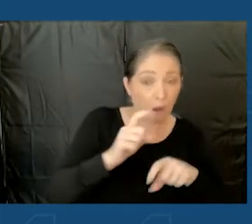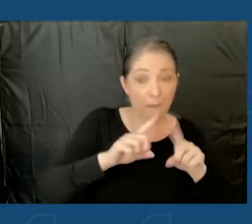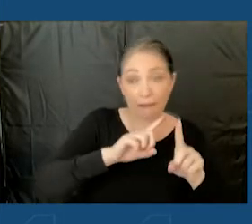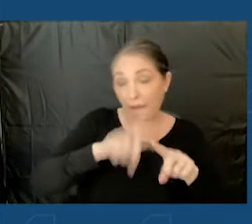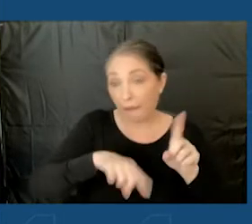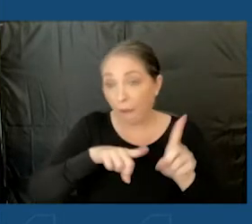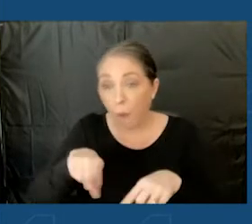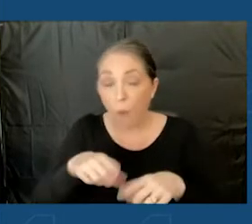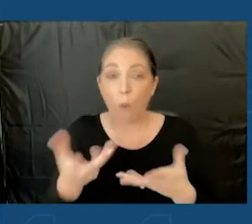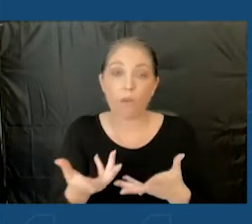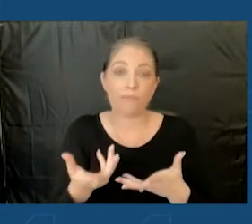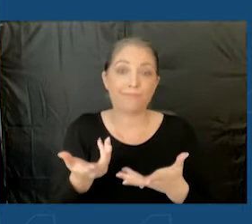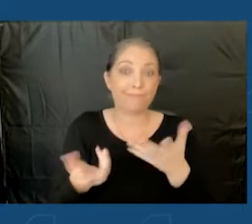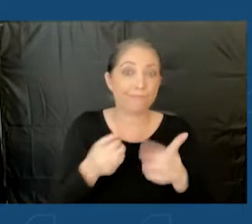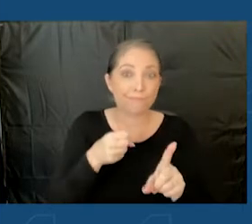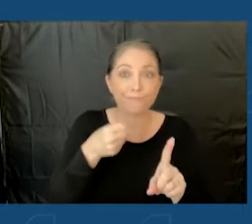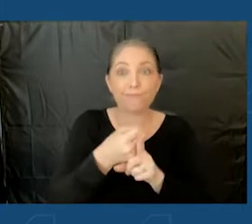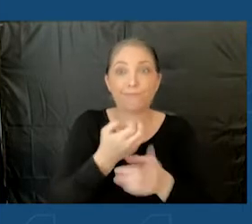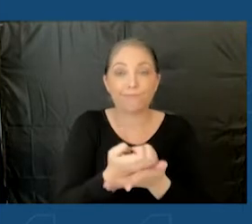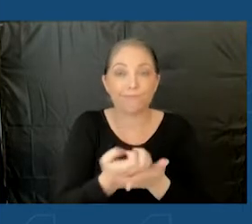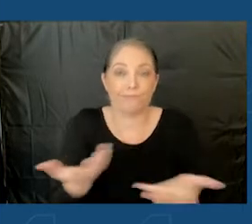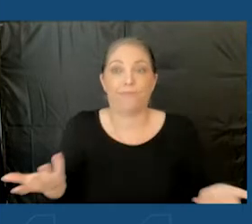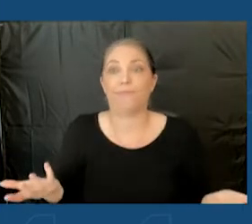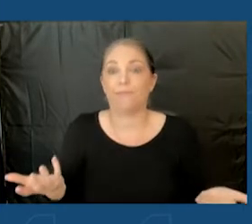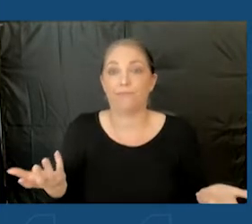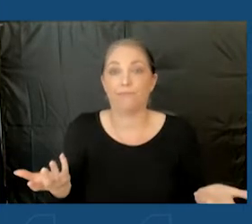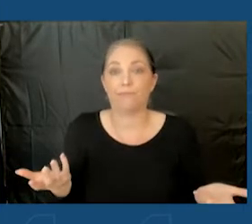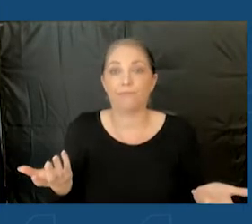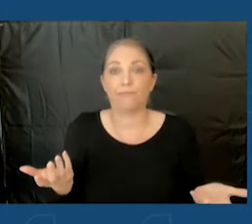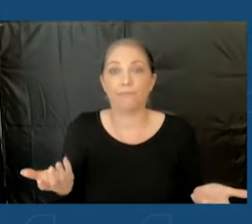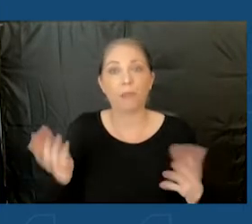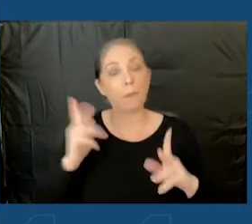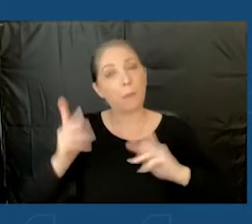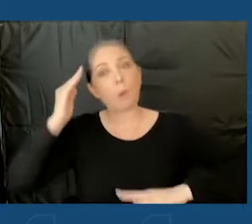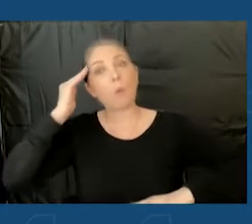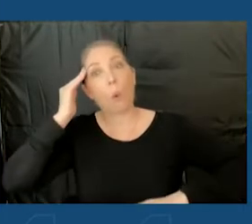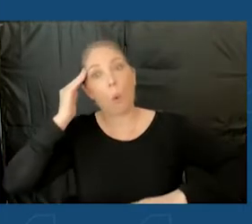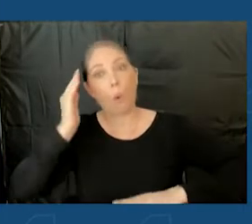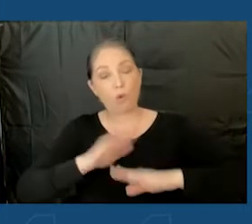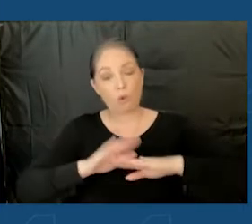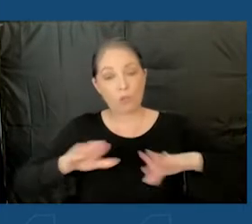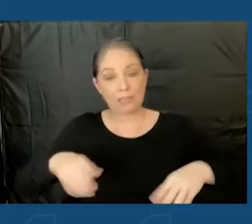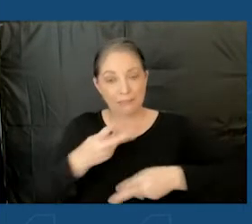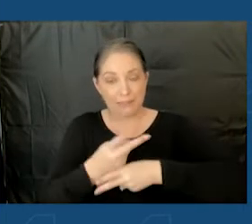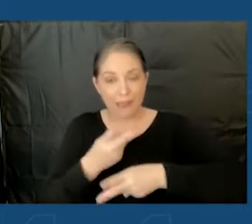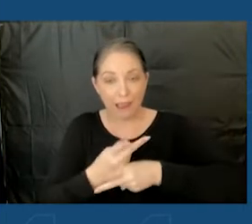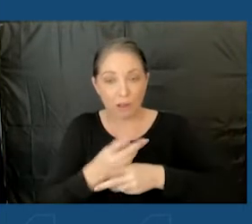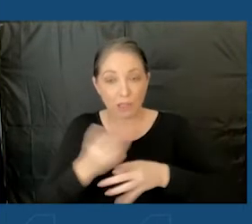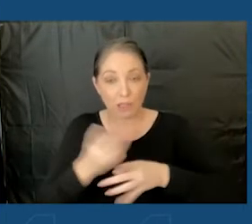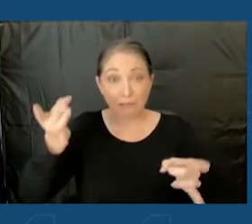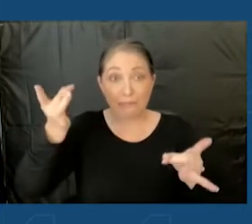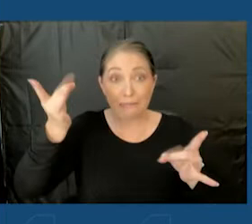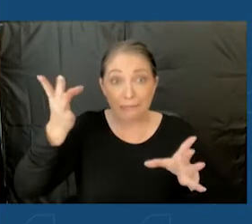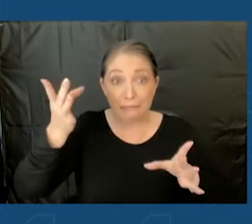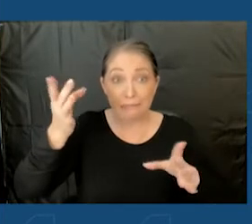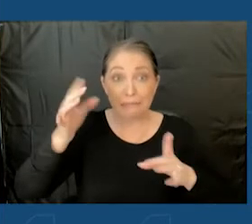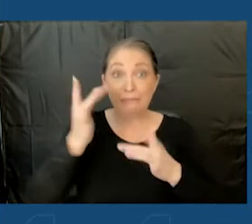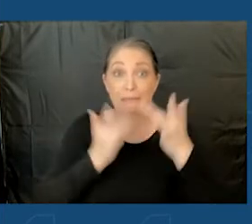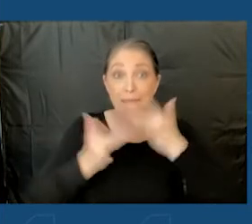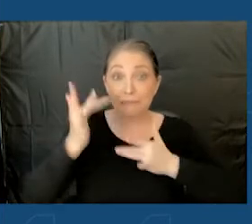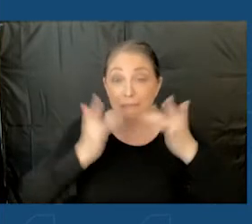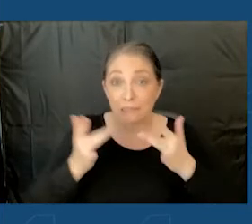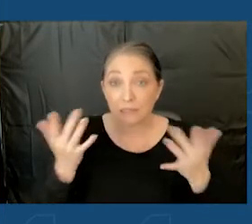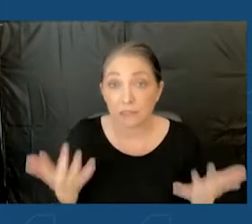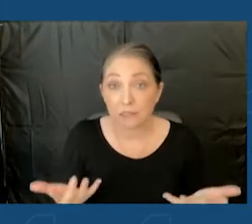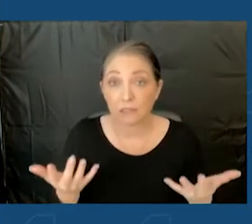phenomenon that we have a child care crisis. There's just not enough child care slots in the first place. And secondly, if they do exist,